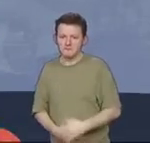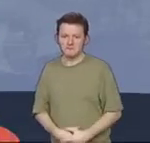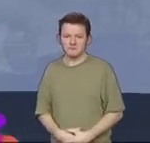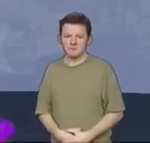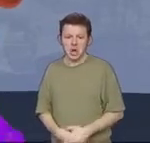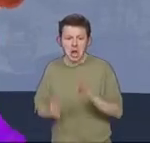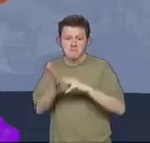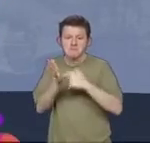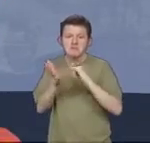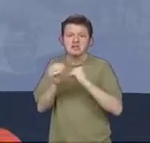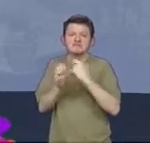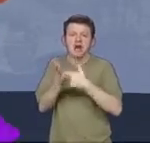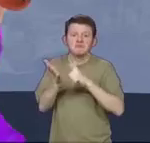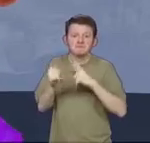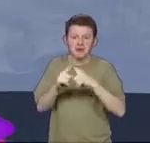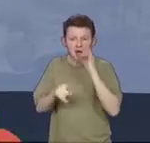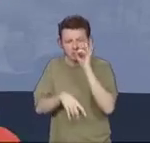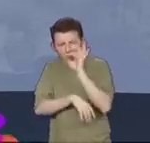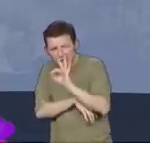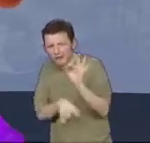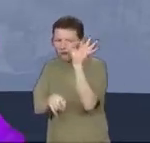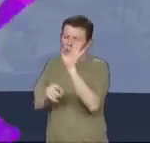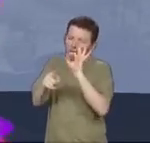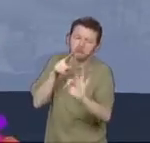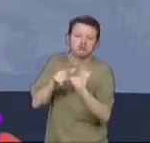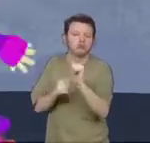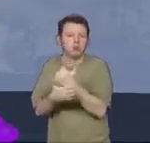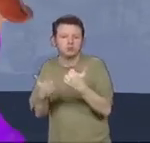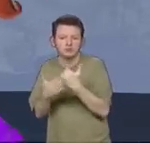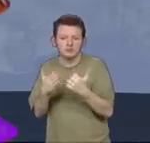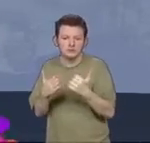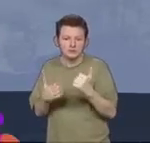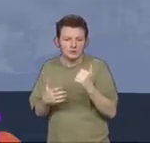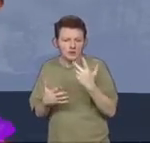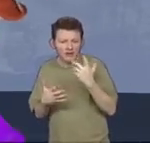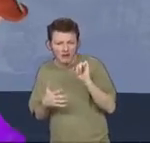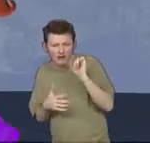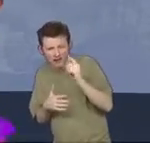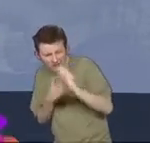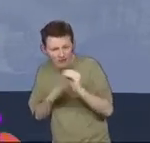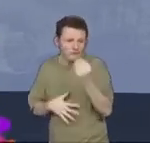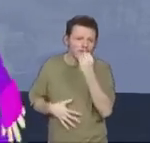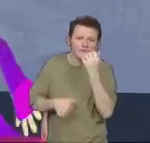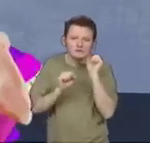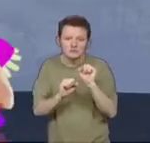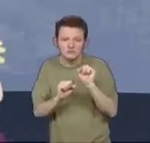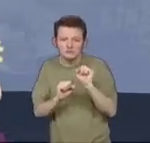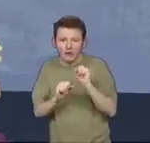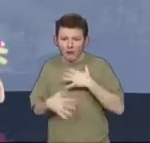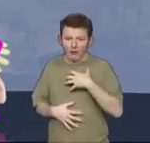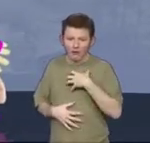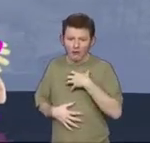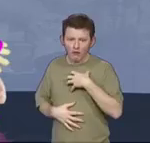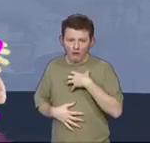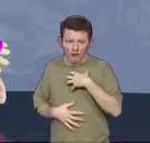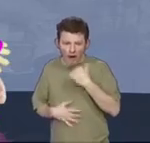old Mrs. Grumble was forever asking questions like, what does an armadillo have for breakfast? Or, why does my big toe have a